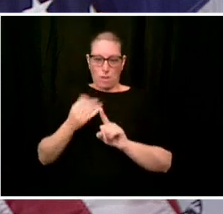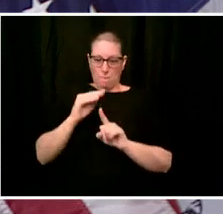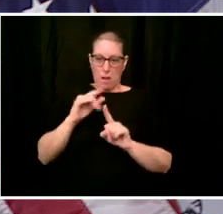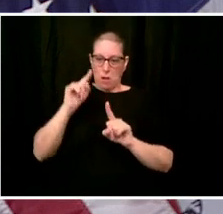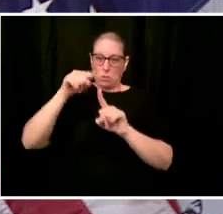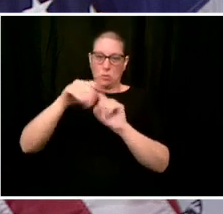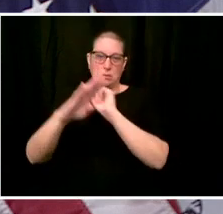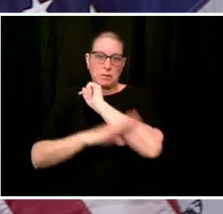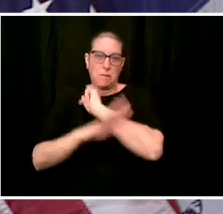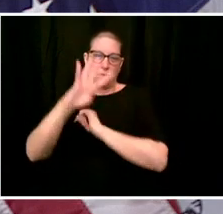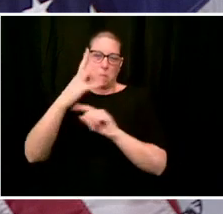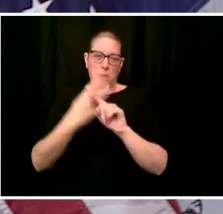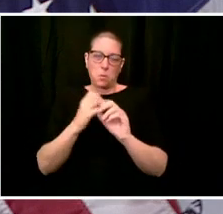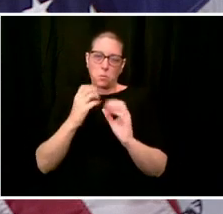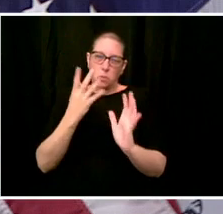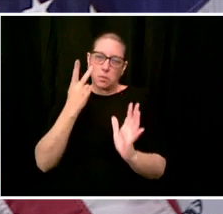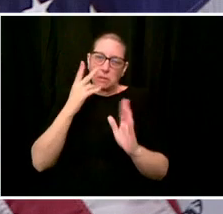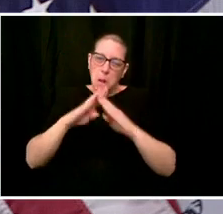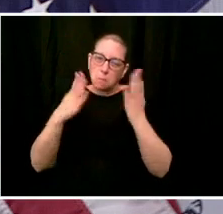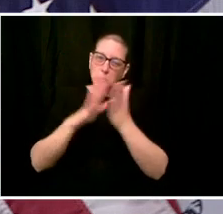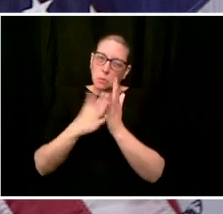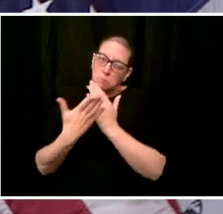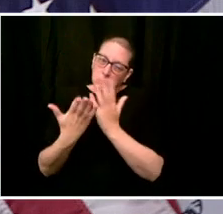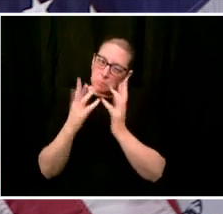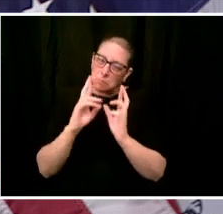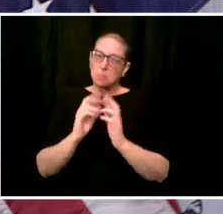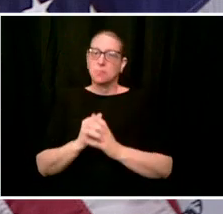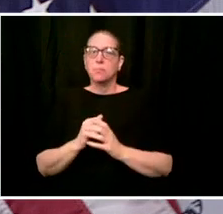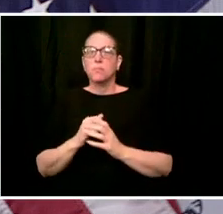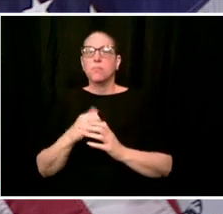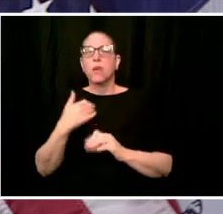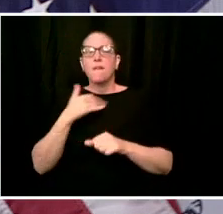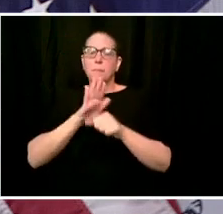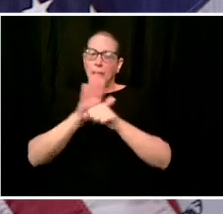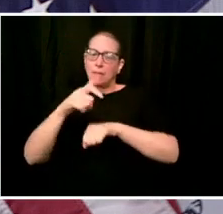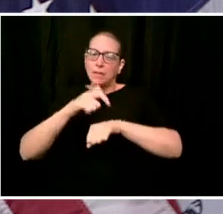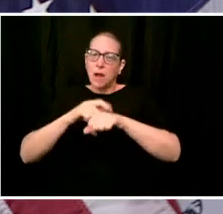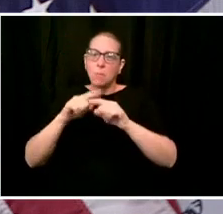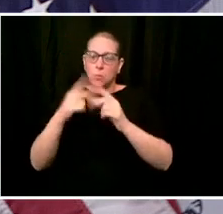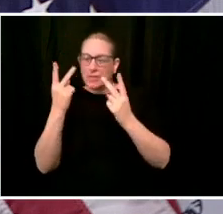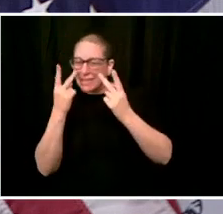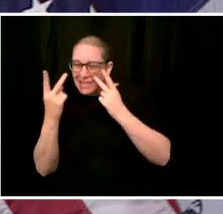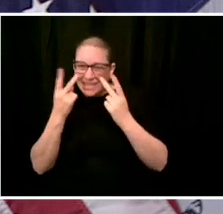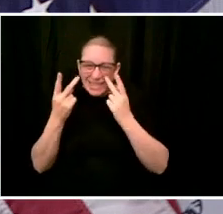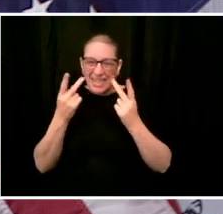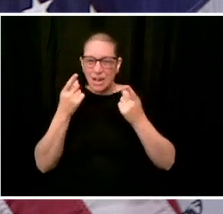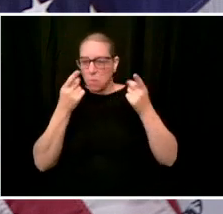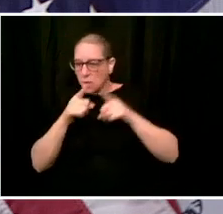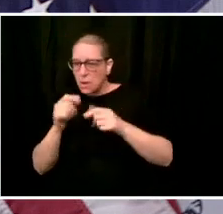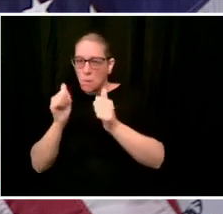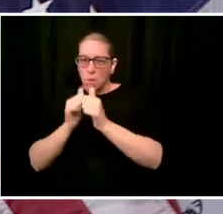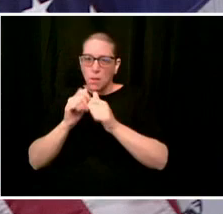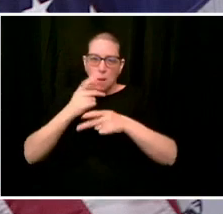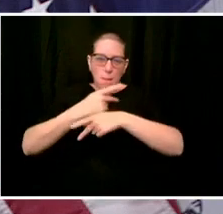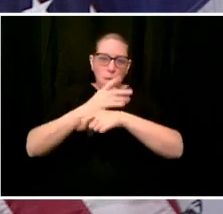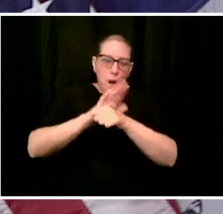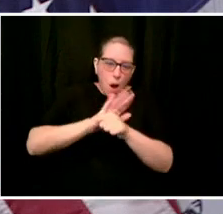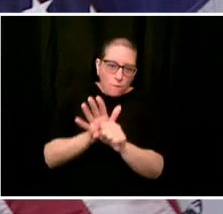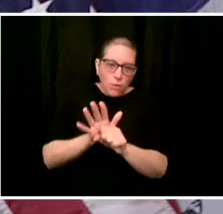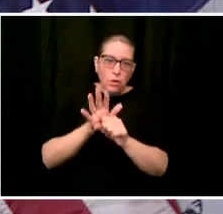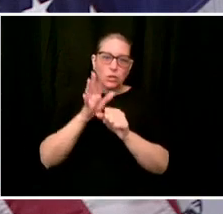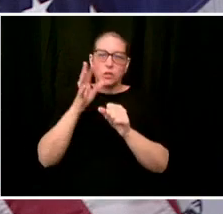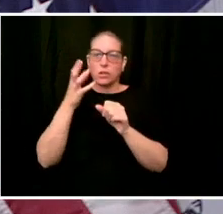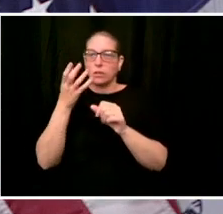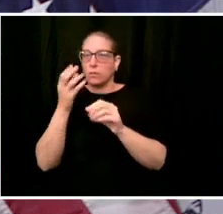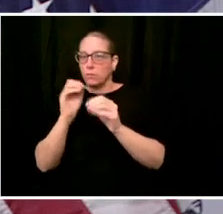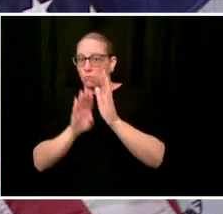there's lots of time to see how things develop with the disease and what we learn about how to address it, and how all our other efforts